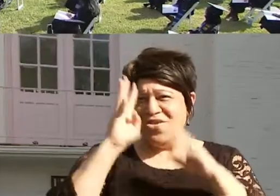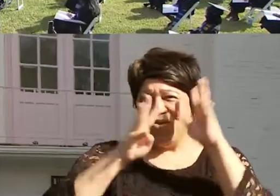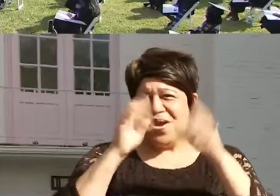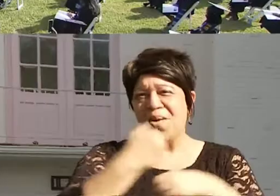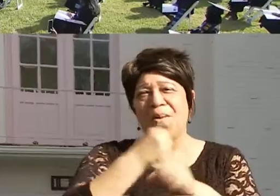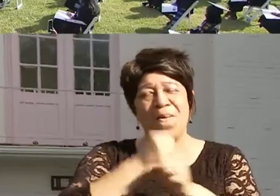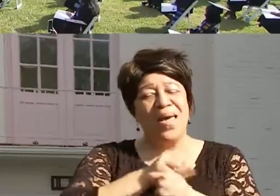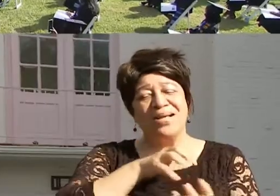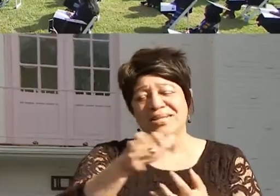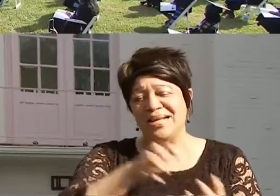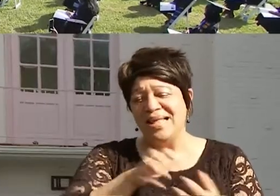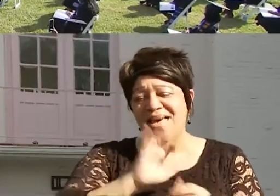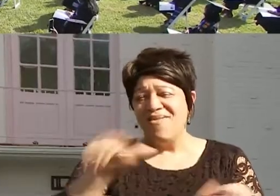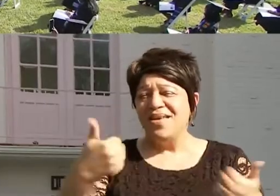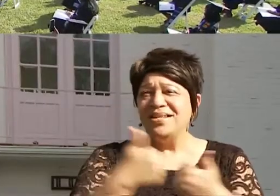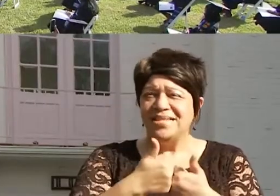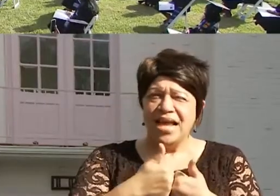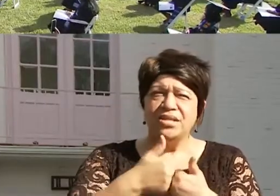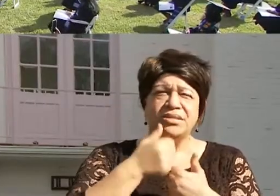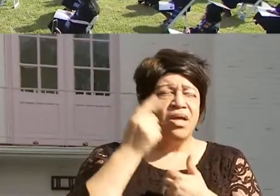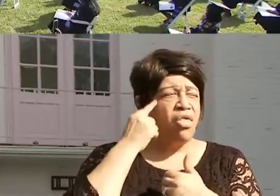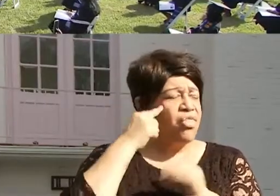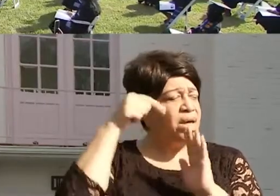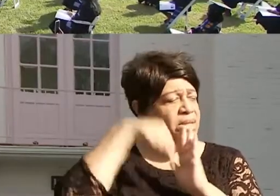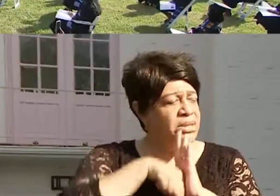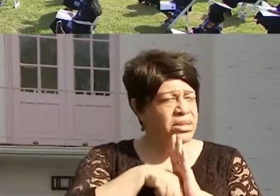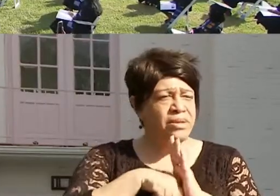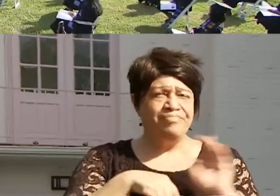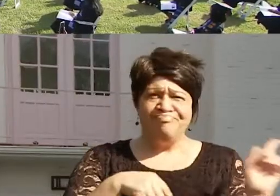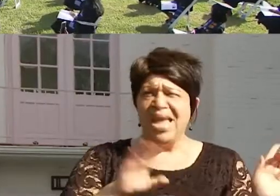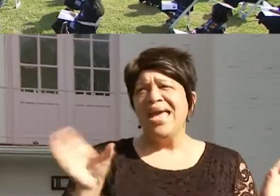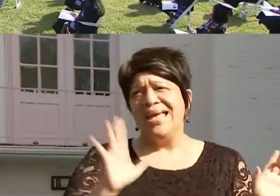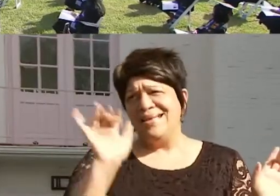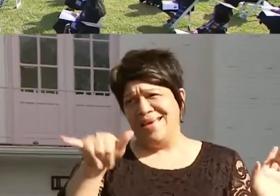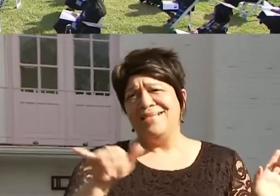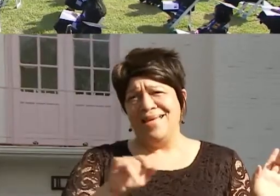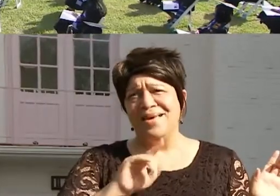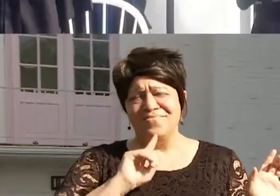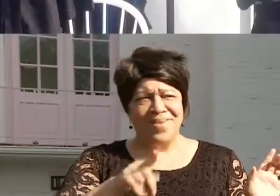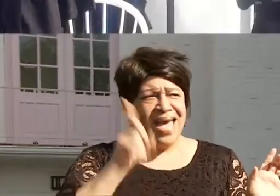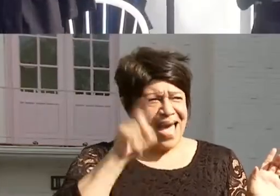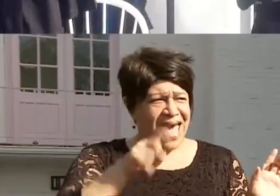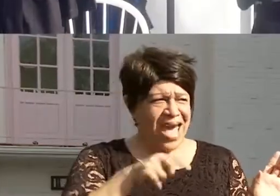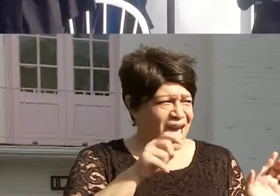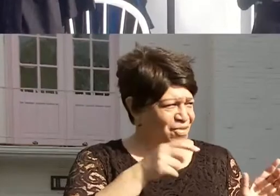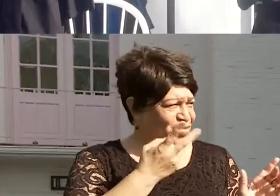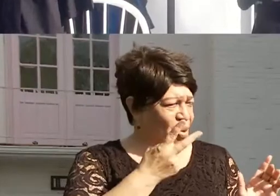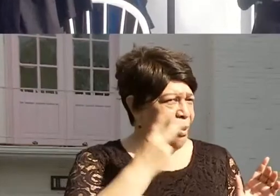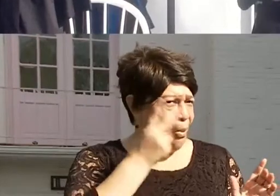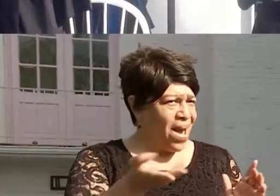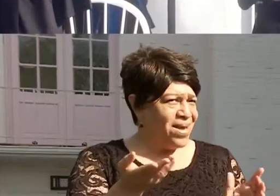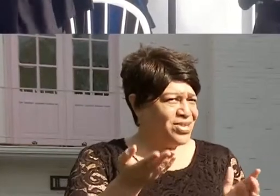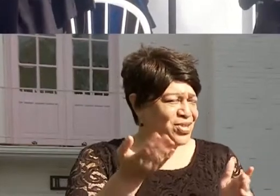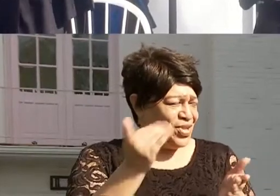and challenges us to think deeply. Man, he did that thing. I got to watch it again later on today. That was